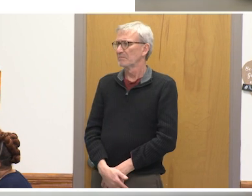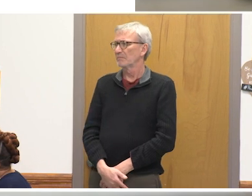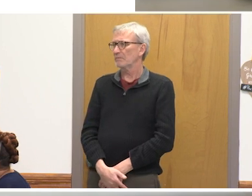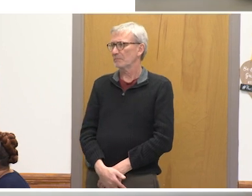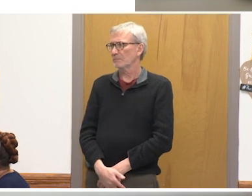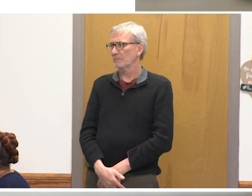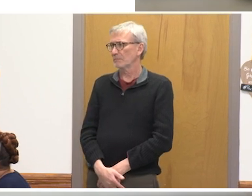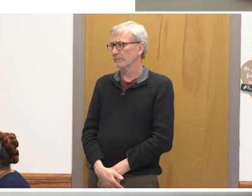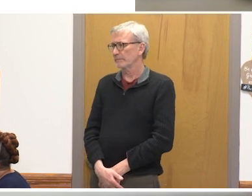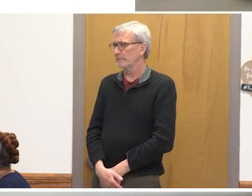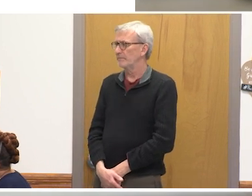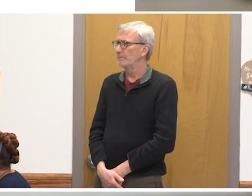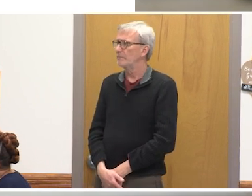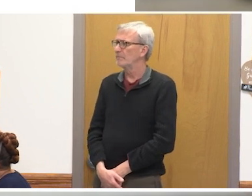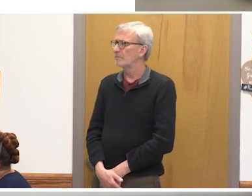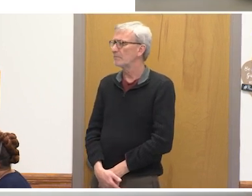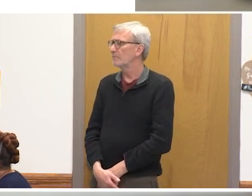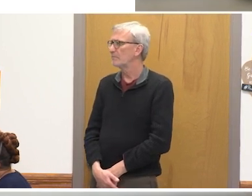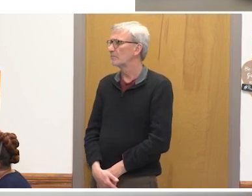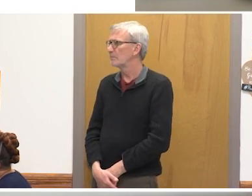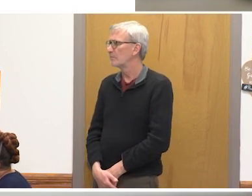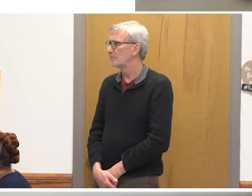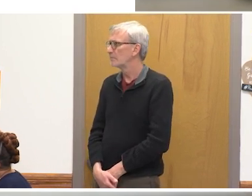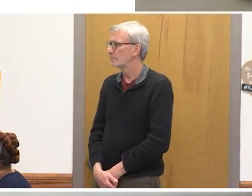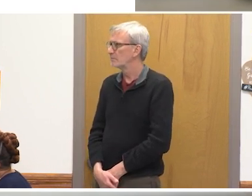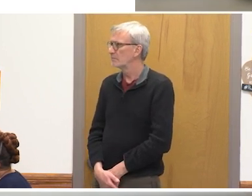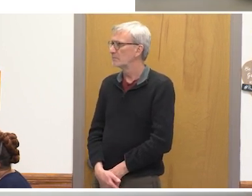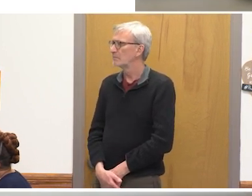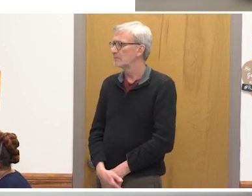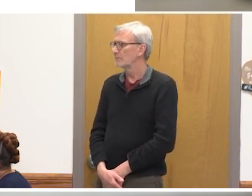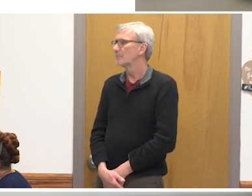And lastly, Blackador.